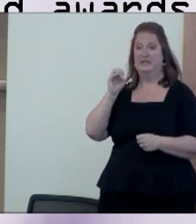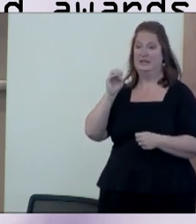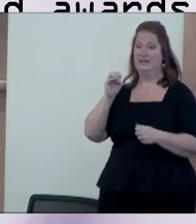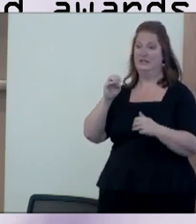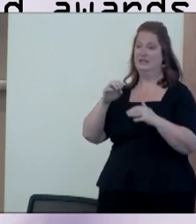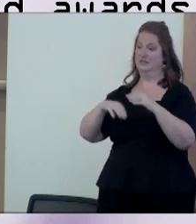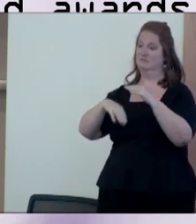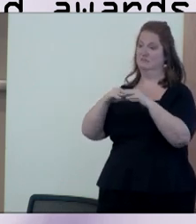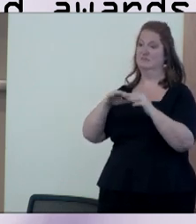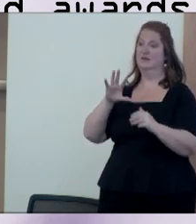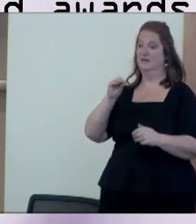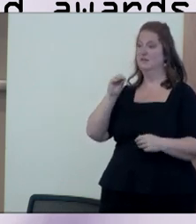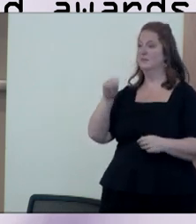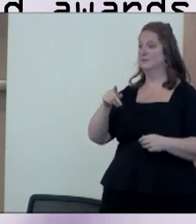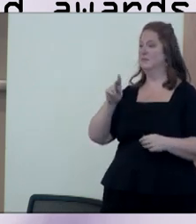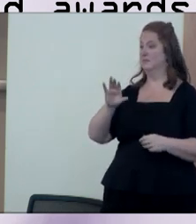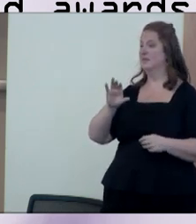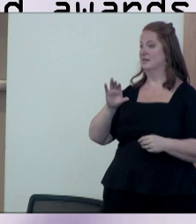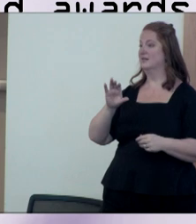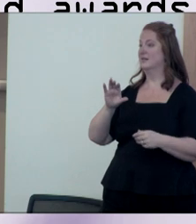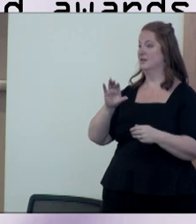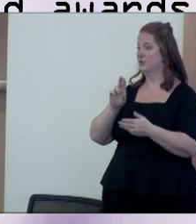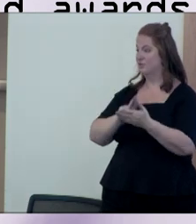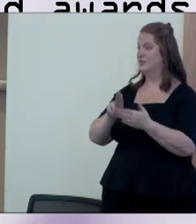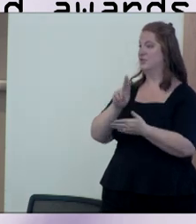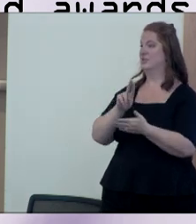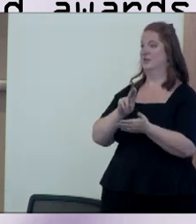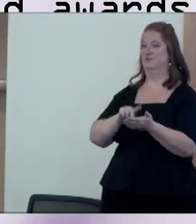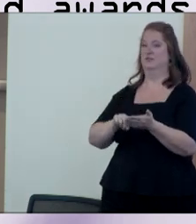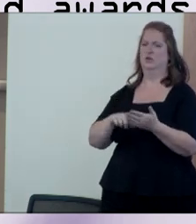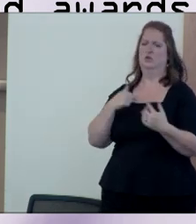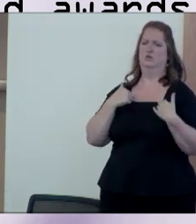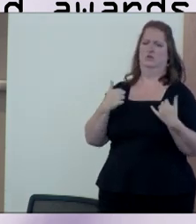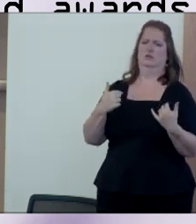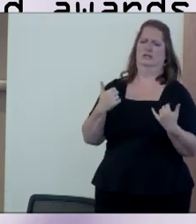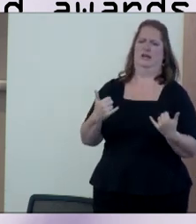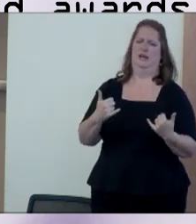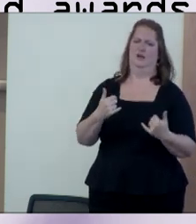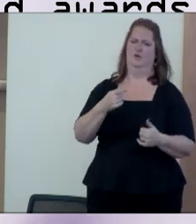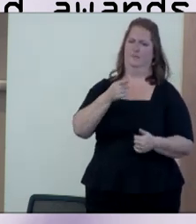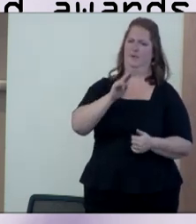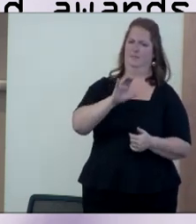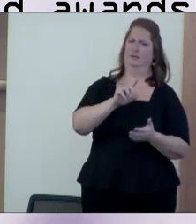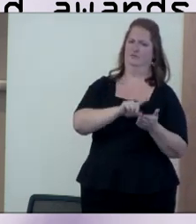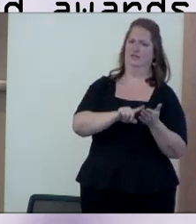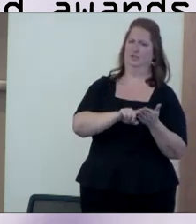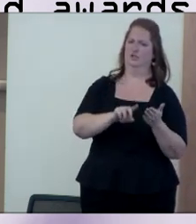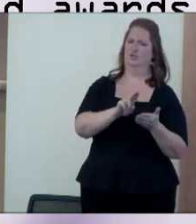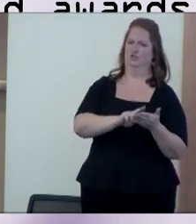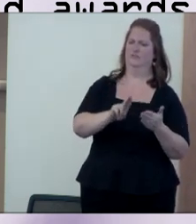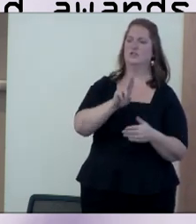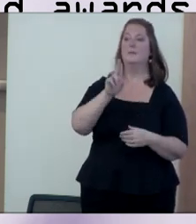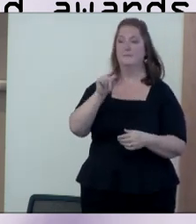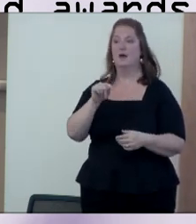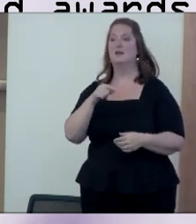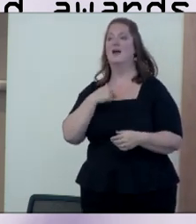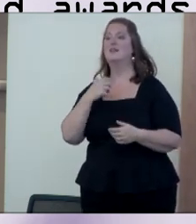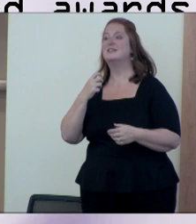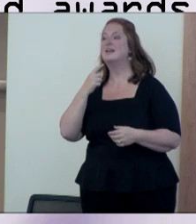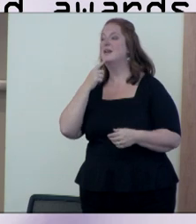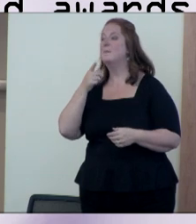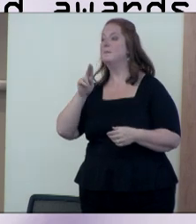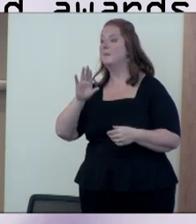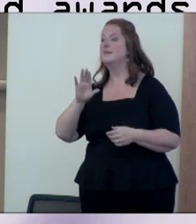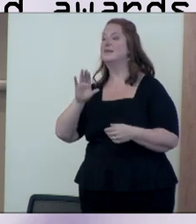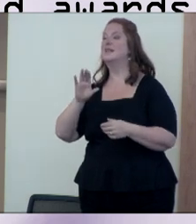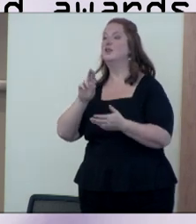50 public universities in research. We're already in the top 50 among the public research universities, but I'm saying public universities